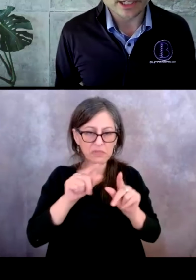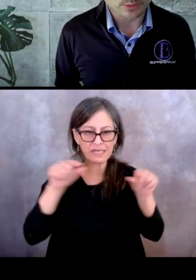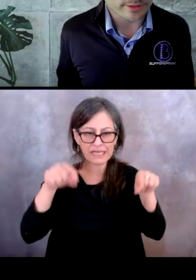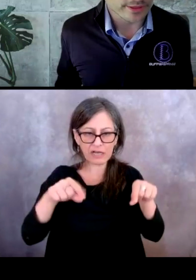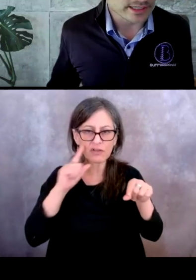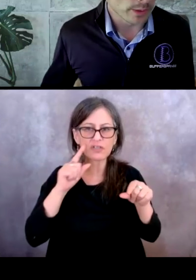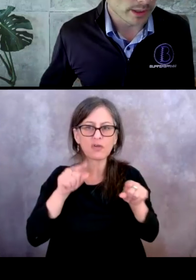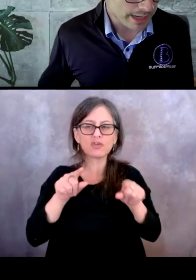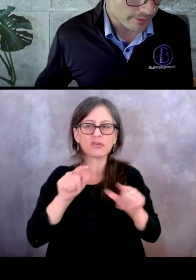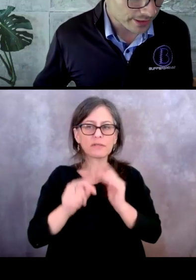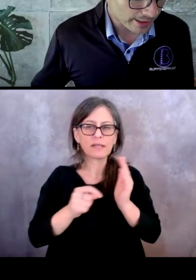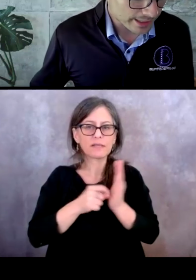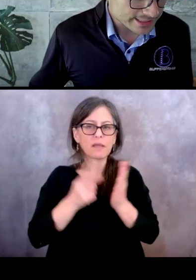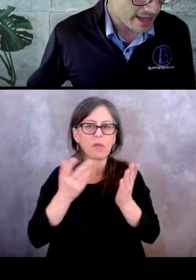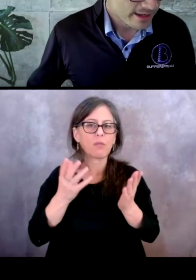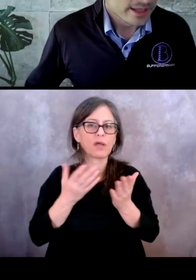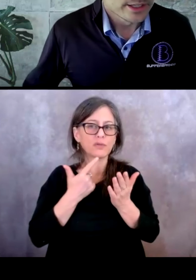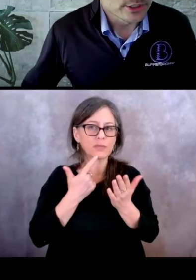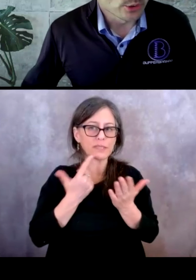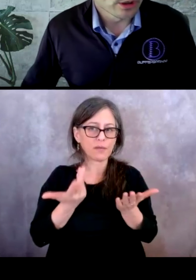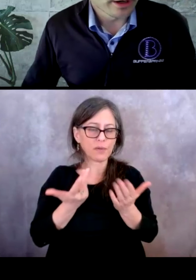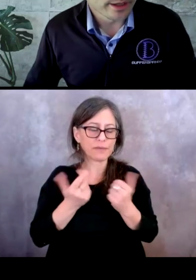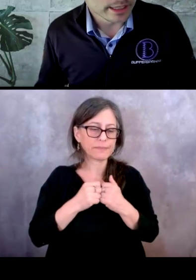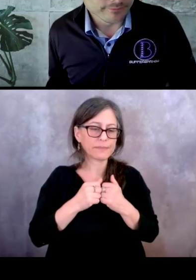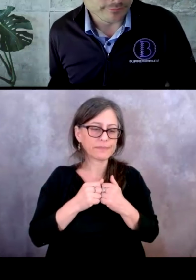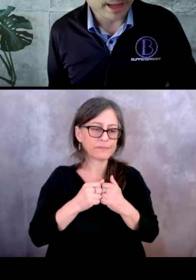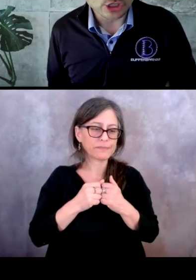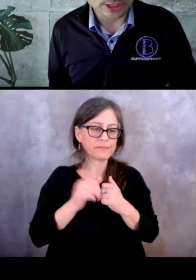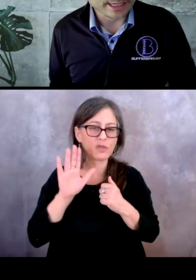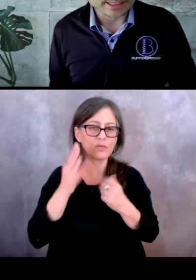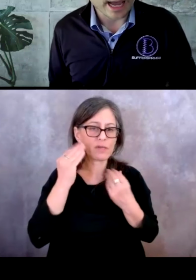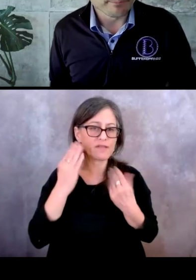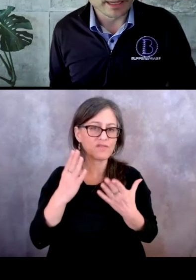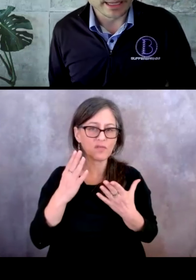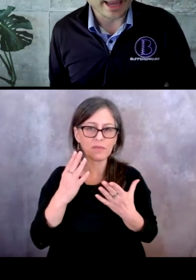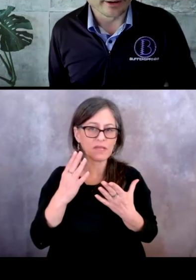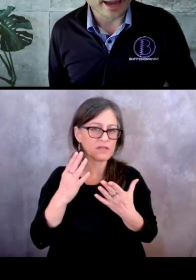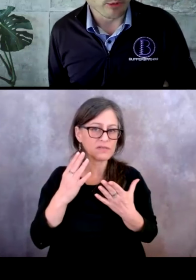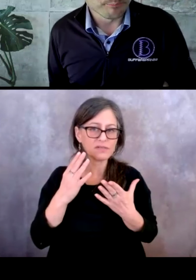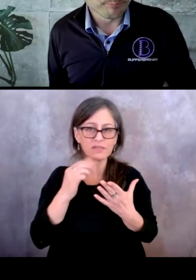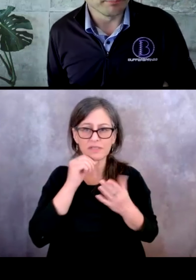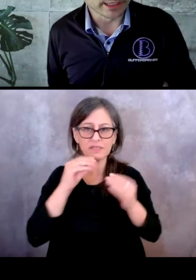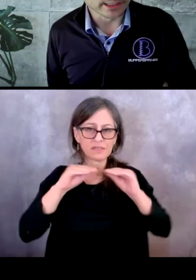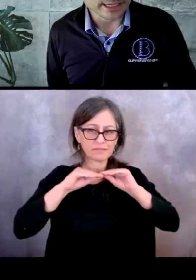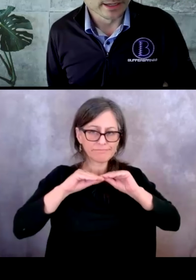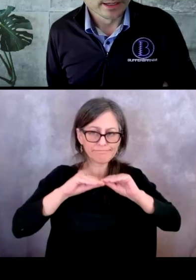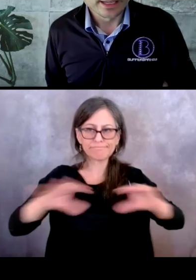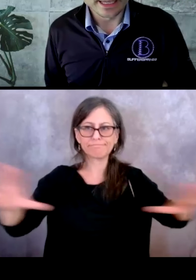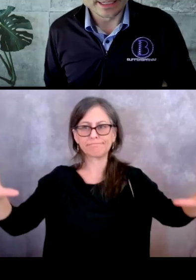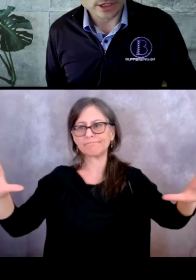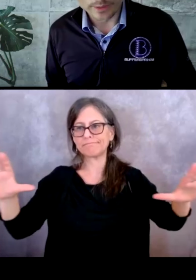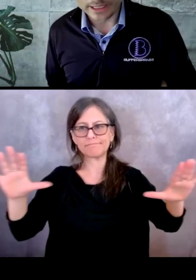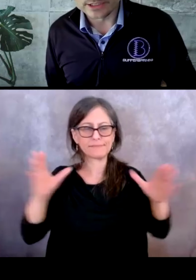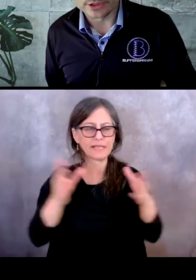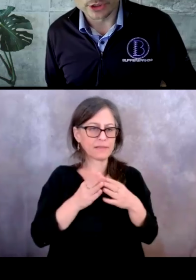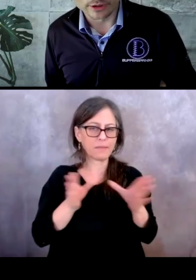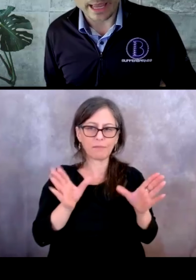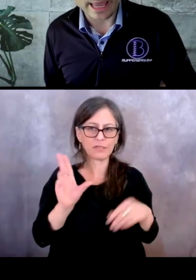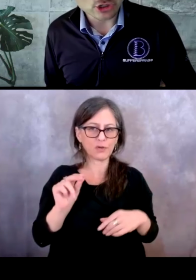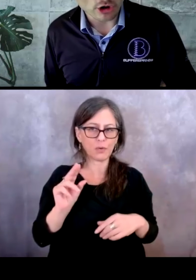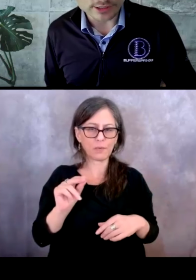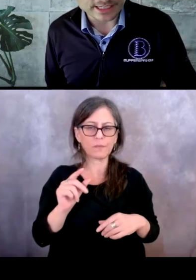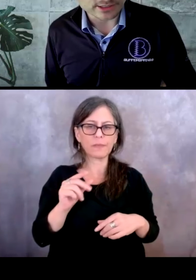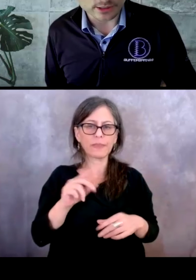these stages, one of the things I want to put out there is that your information is not being aired out publicly. It is going into